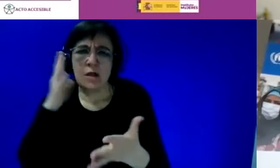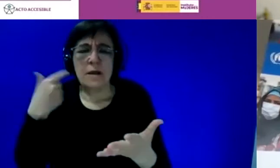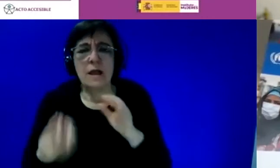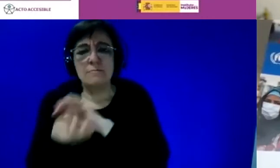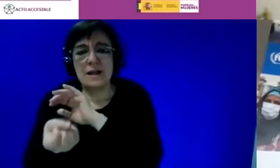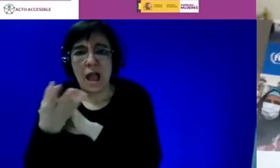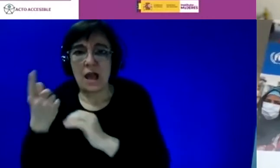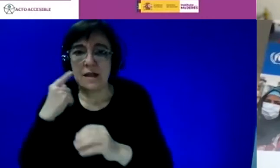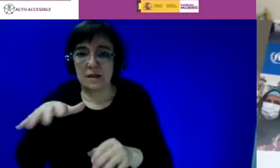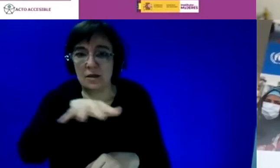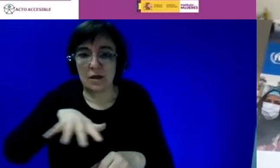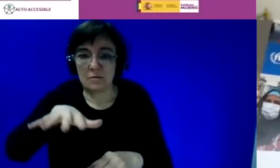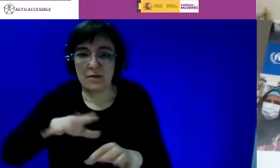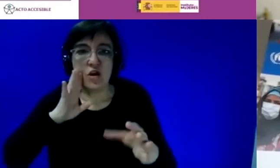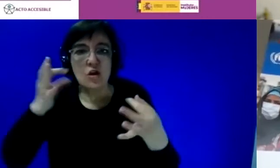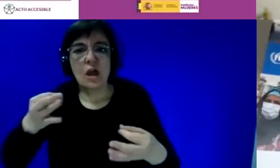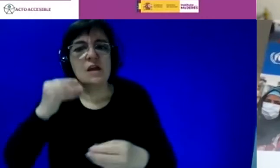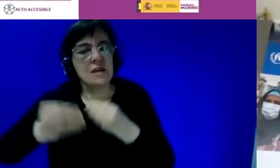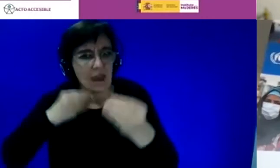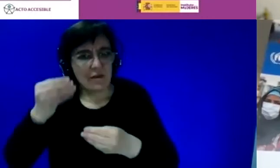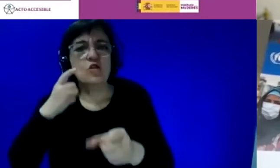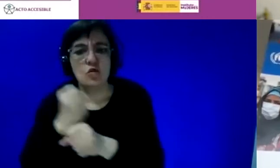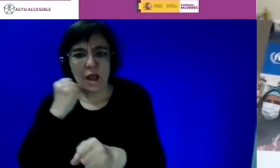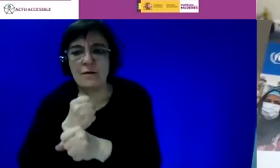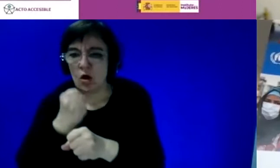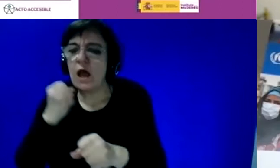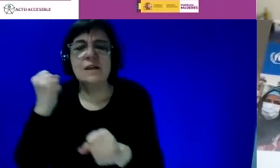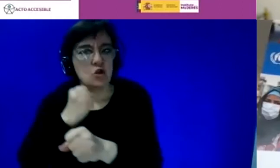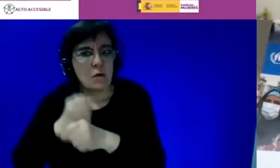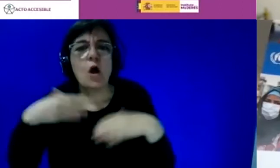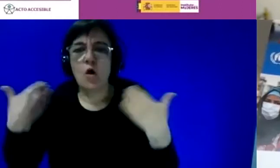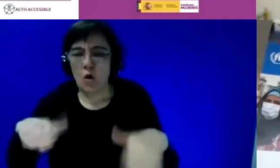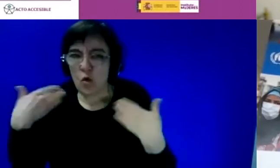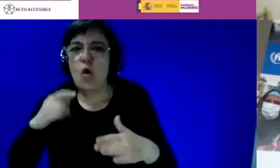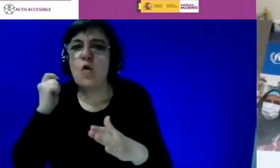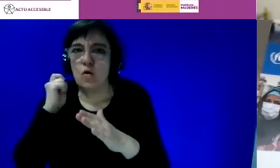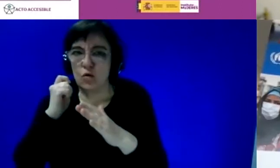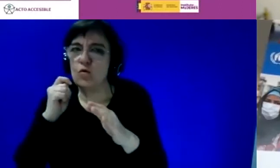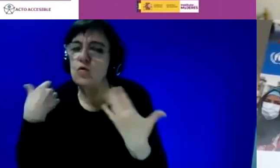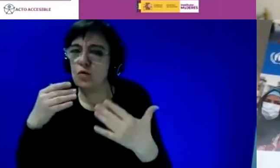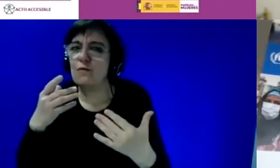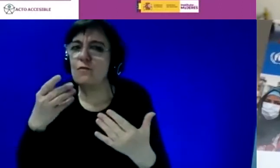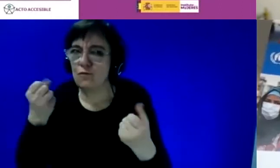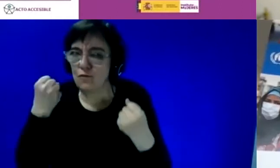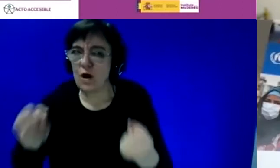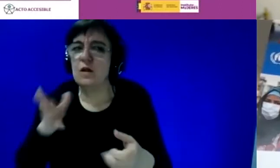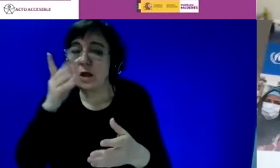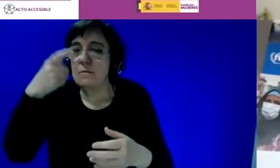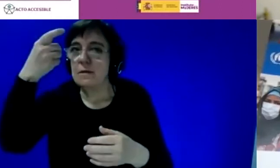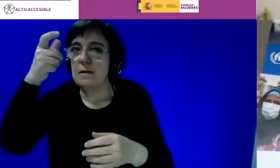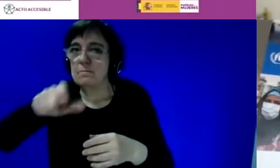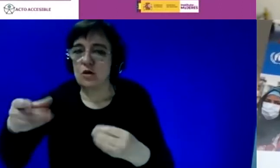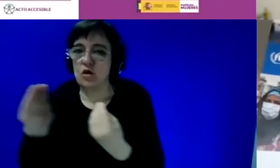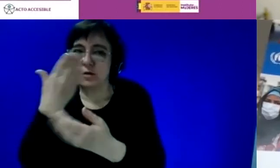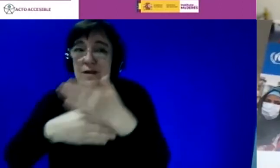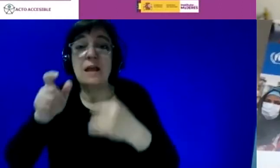taking place. Coordination is critical. But we know that people with disabilities, women and children in particular with disabilities, have a